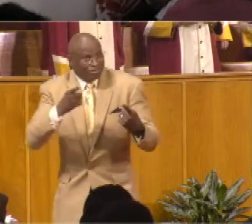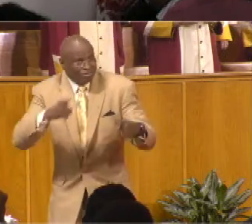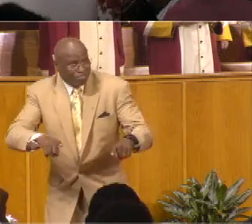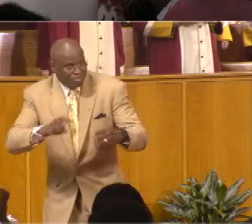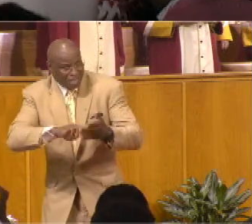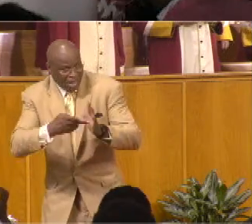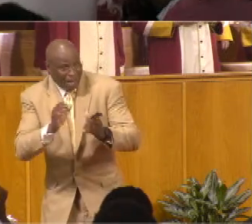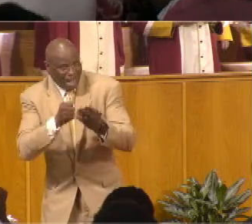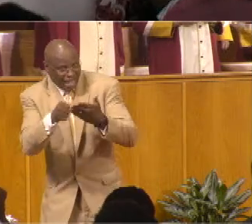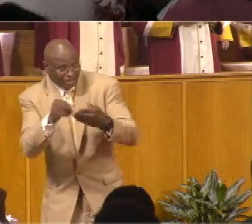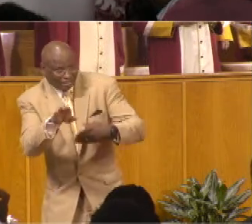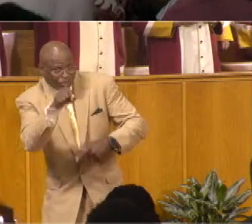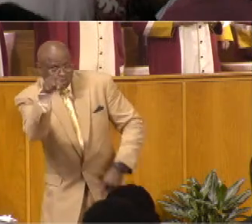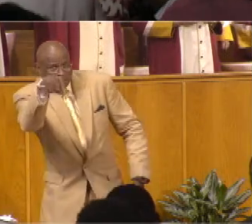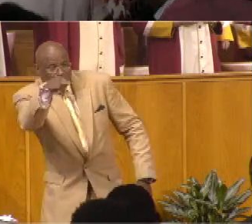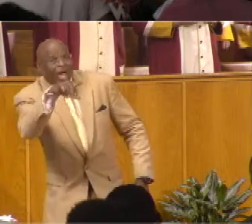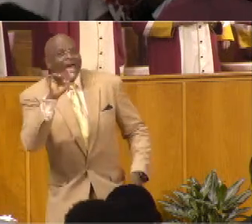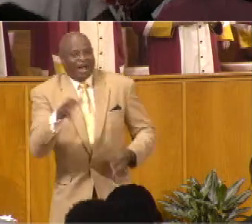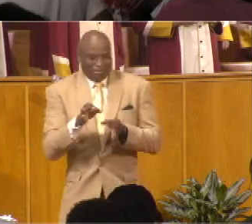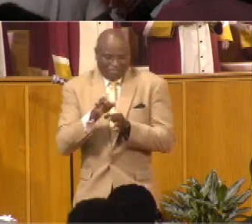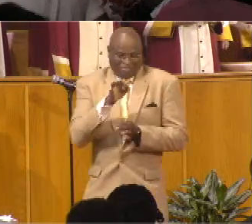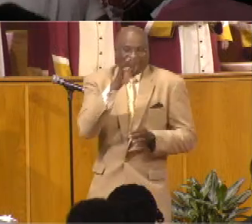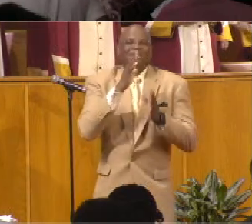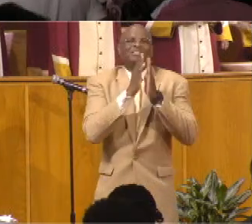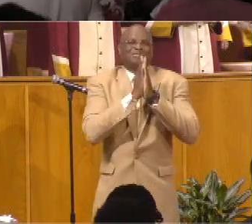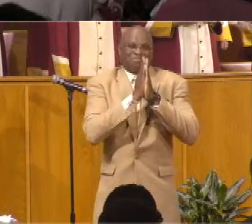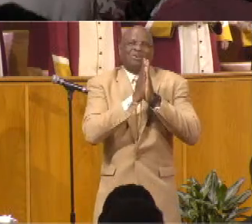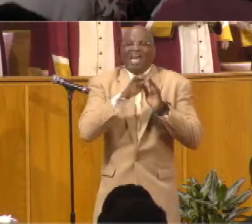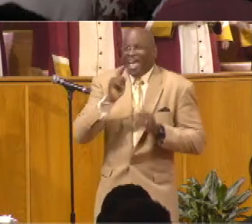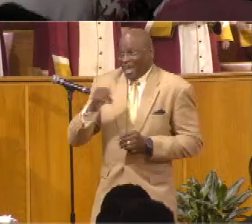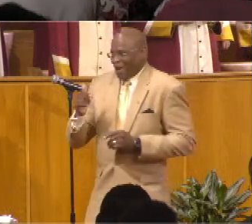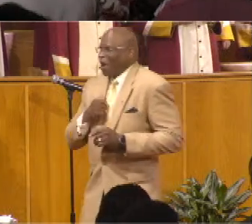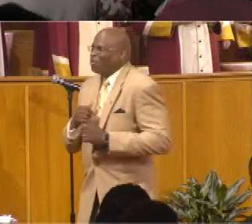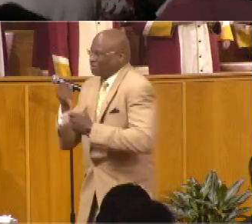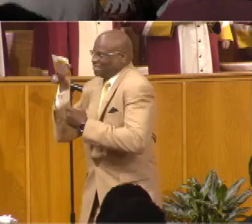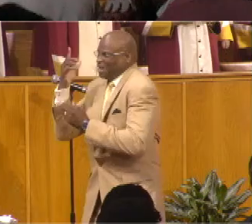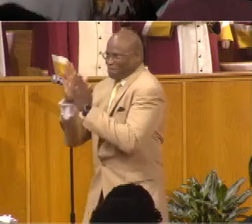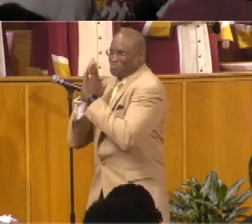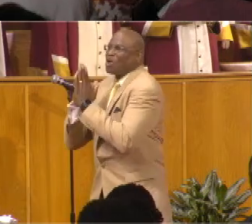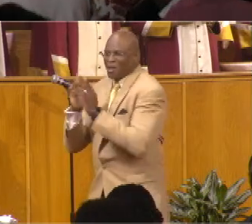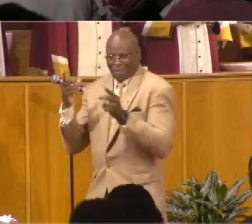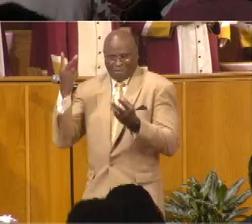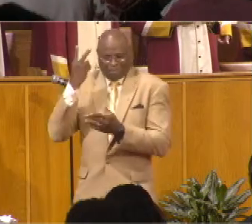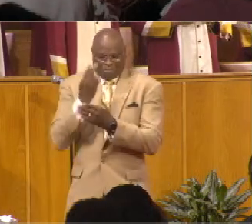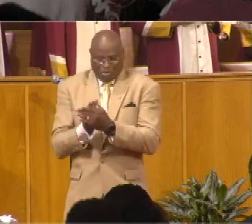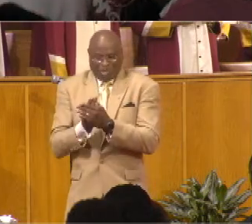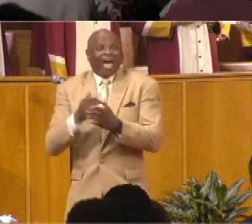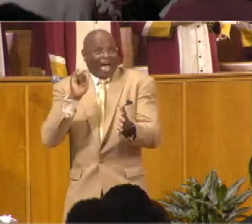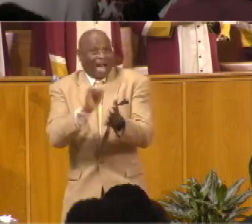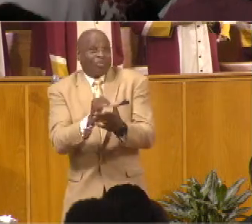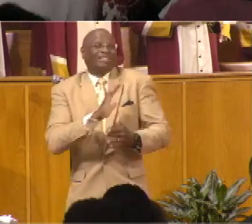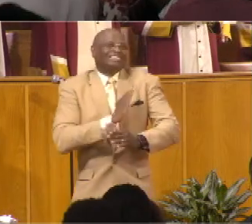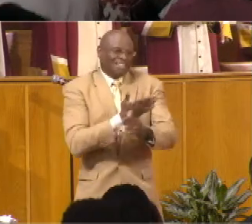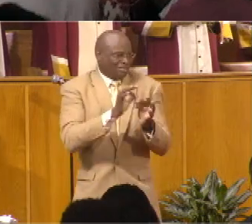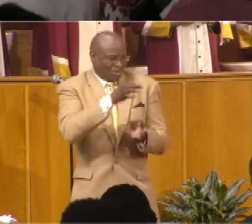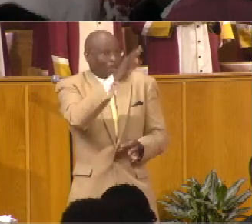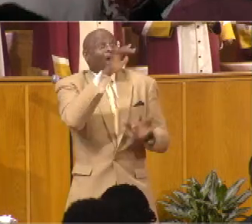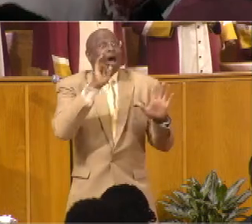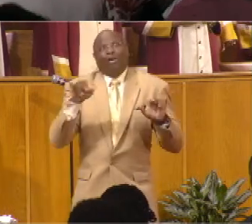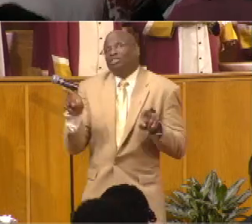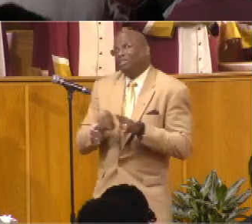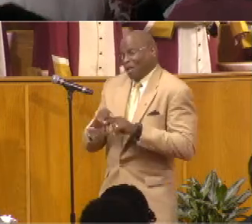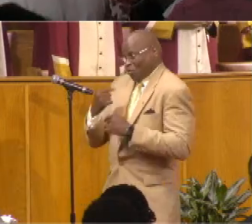then? I will pray with the spirit, and I will also pray with the understanding. I will sing with the spirit, and I will